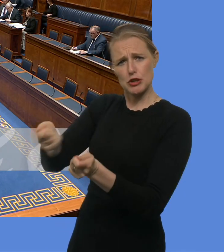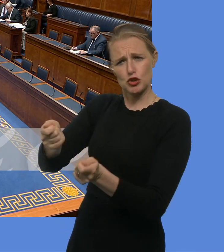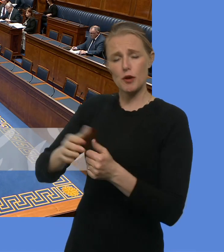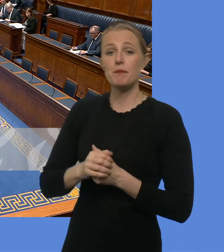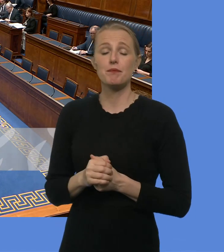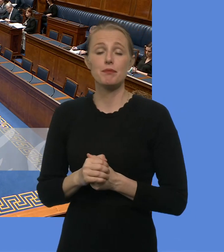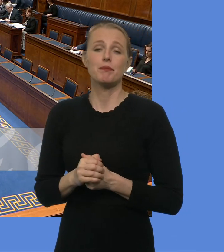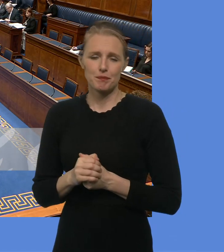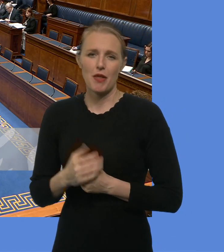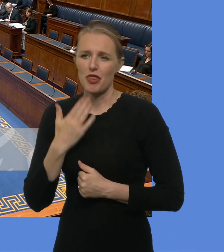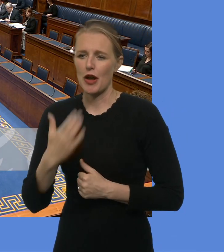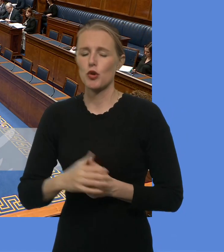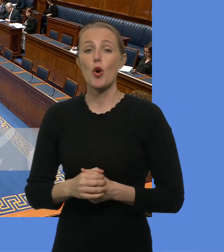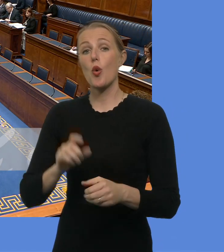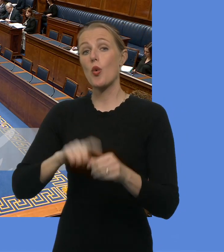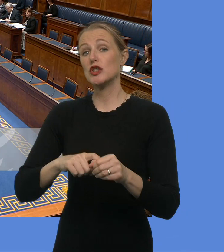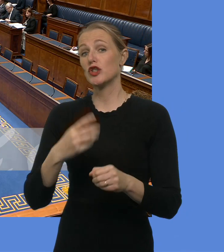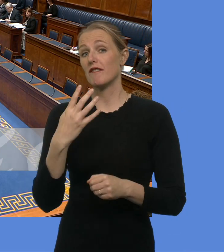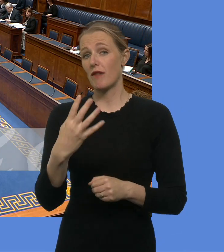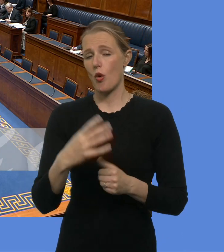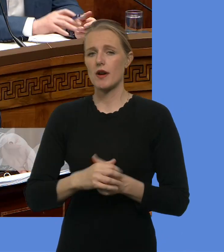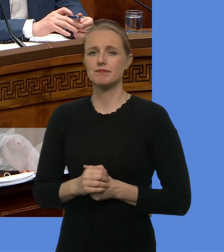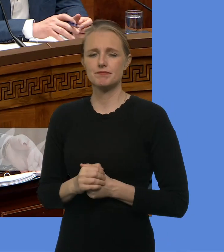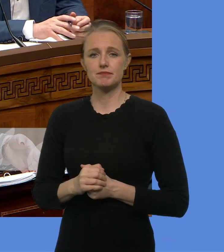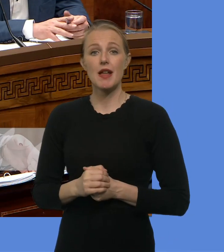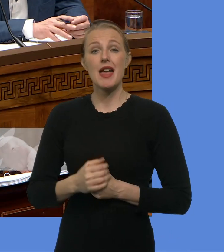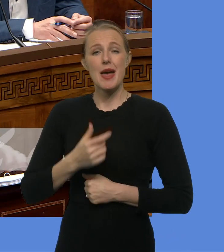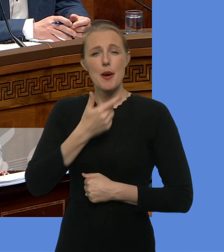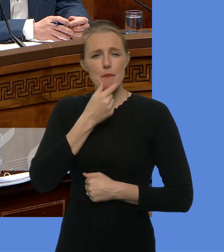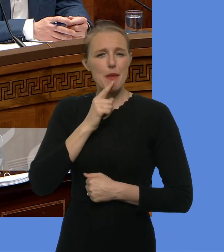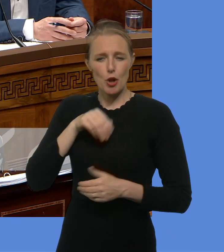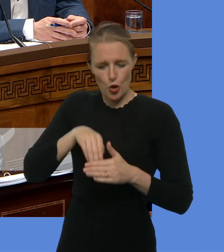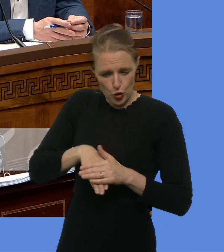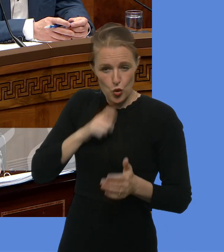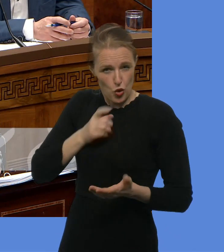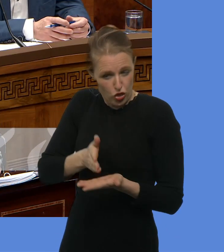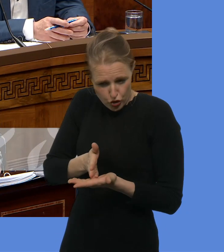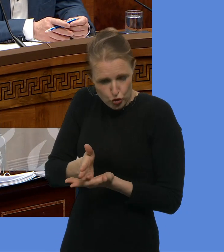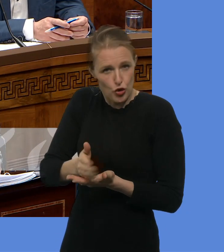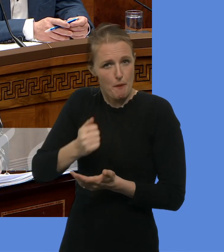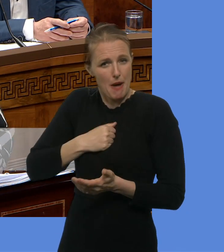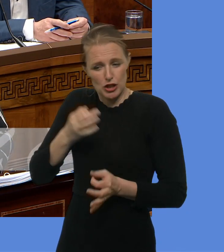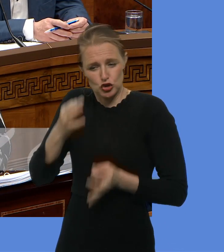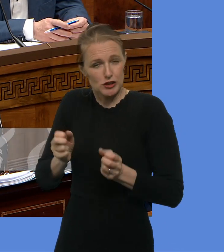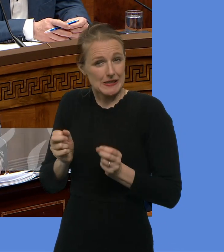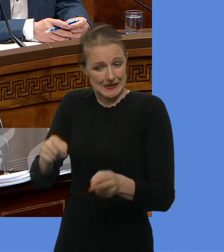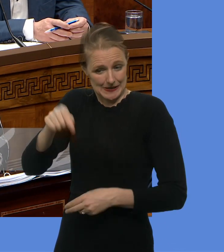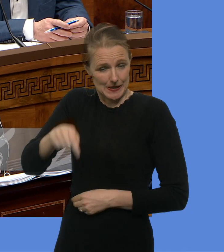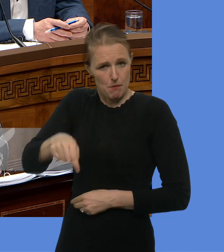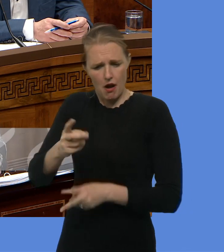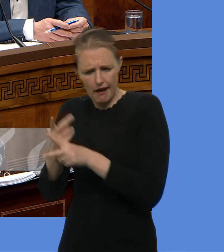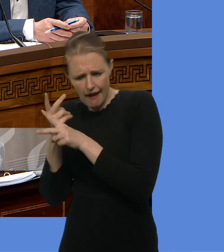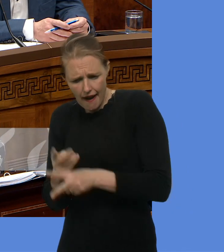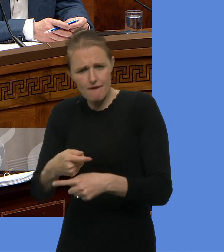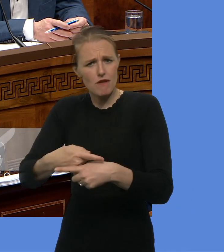Question number 4, please. Minister. The care of people who come into contact with the justice system is of paramount importance to my department, particularly